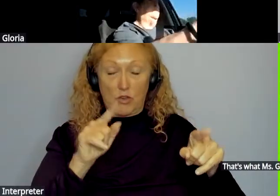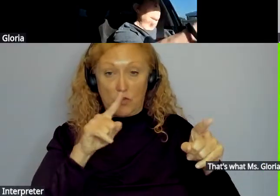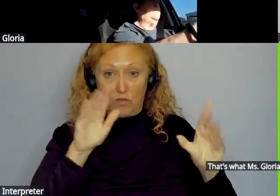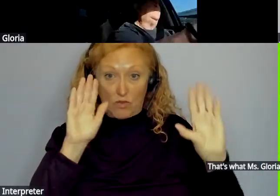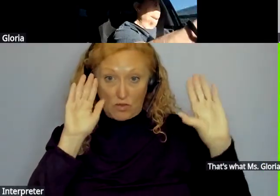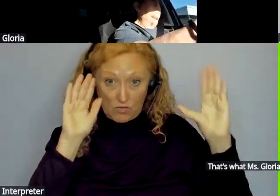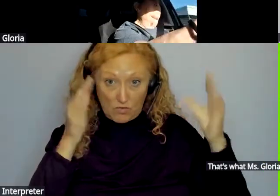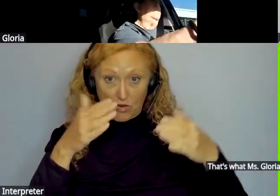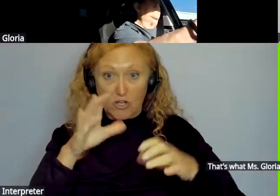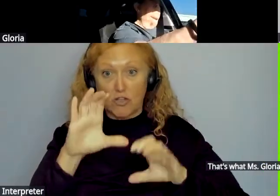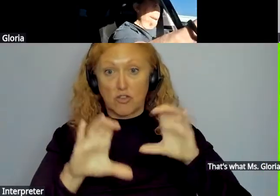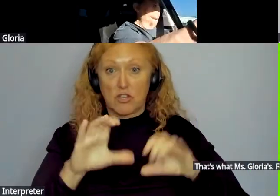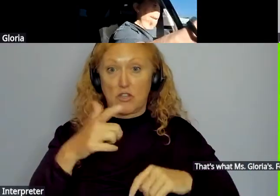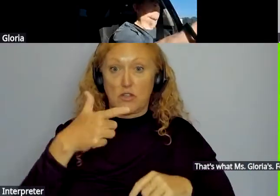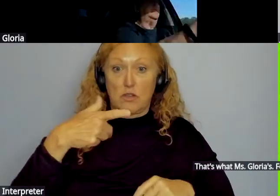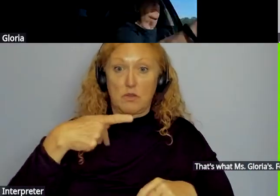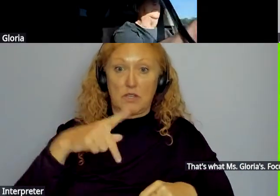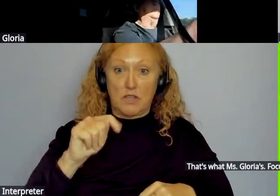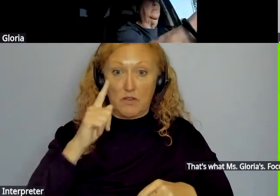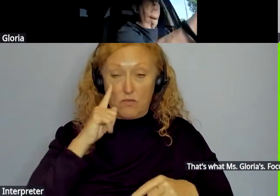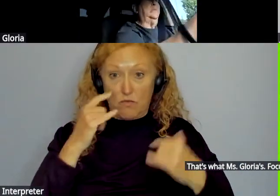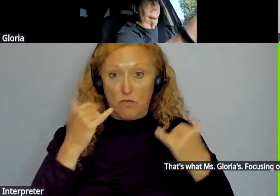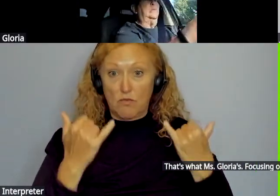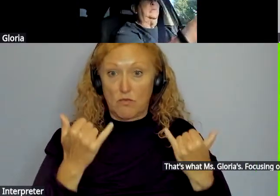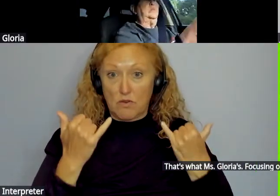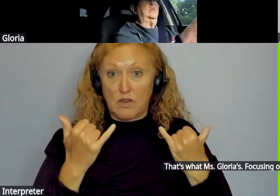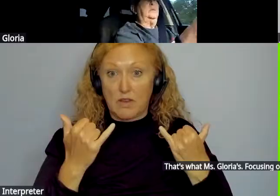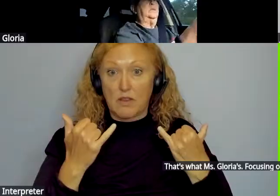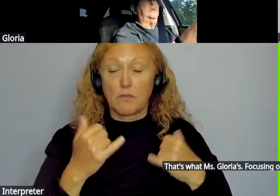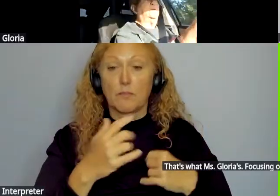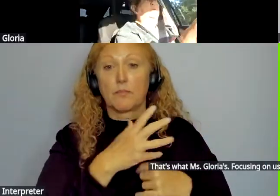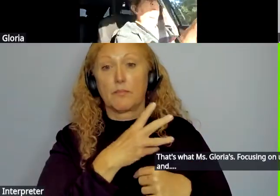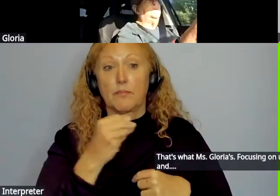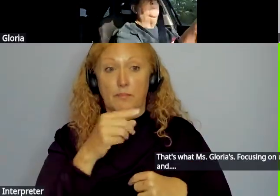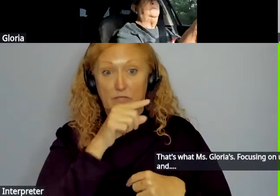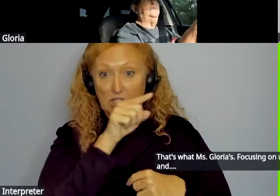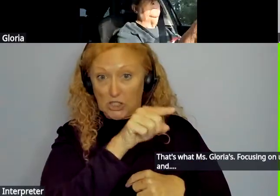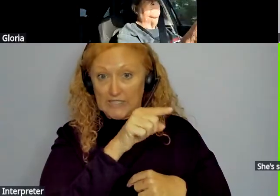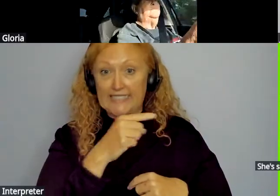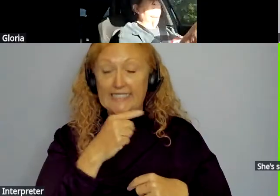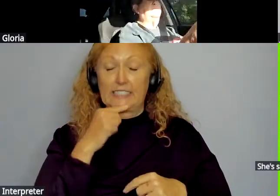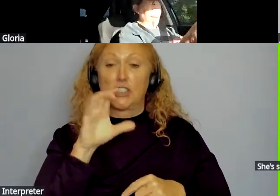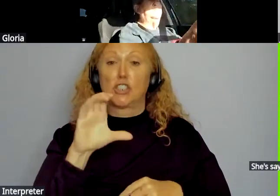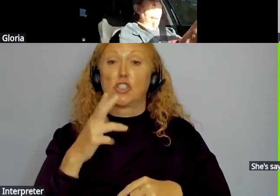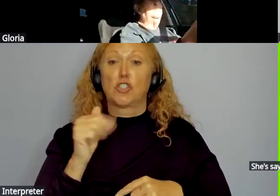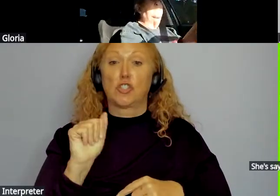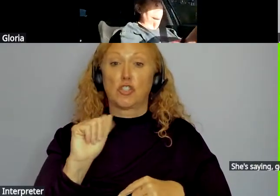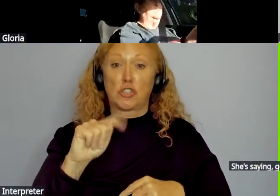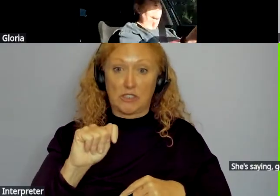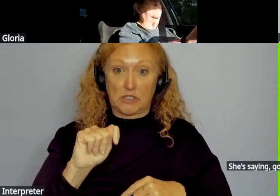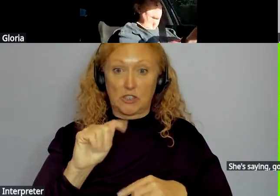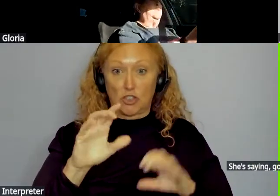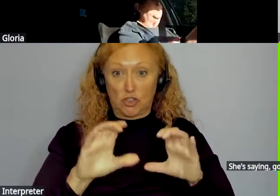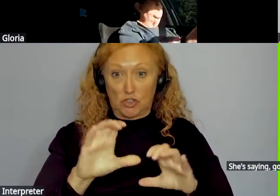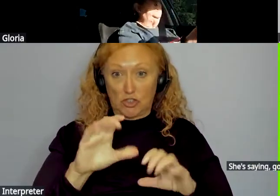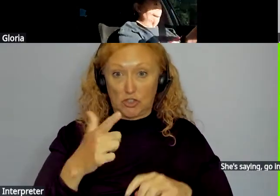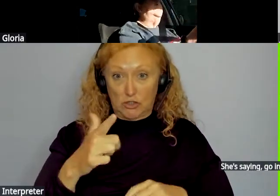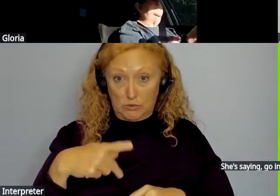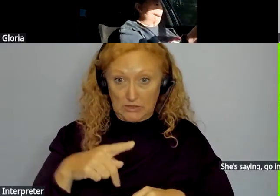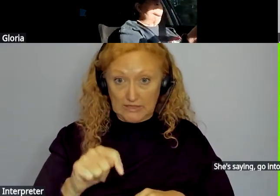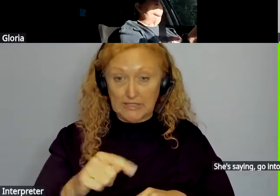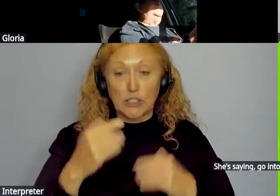using ChatGPT for right now. And she's saying go into ChatGPT and say,